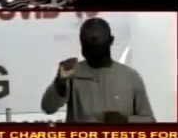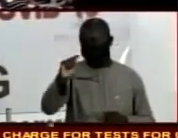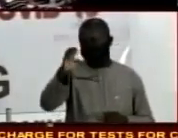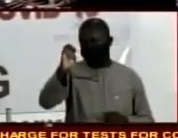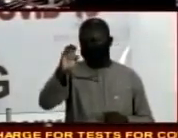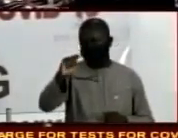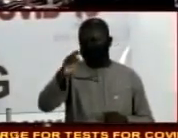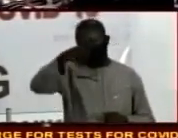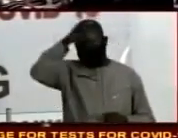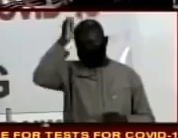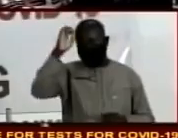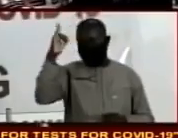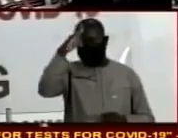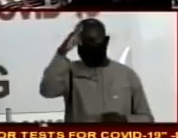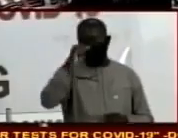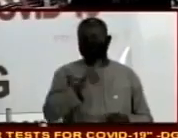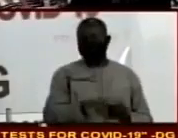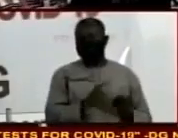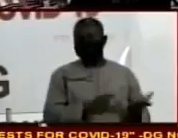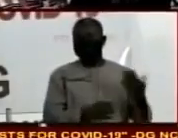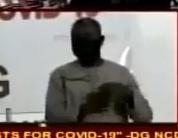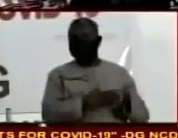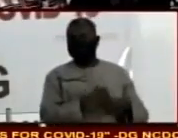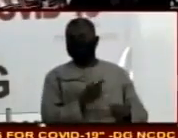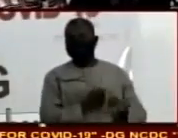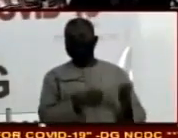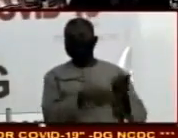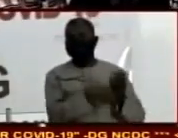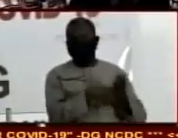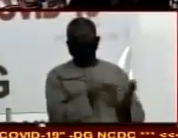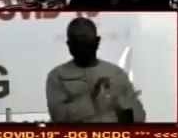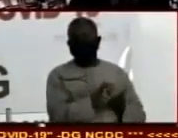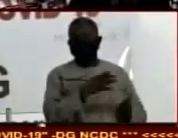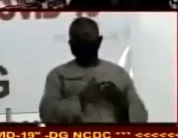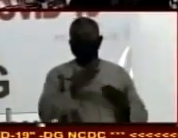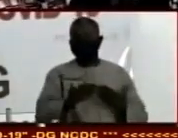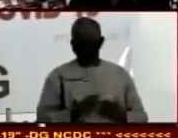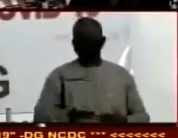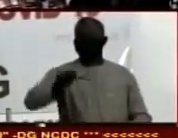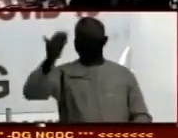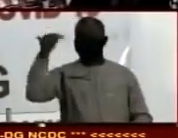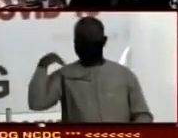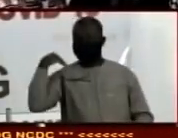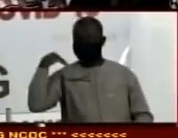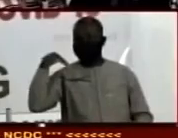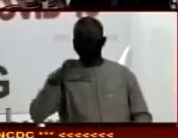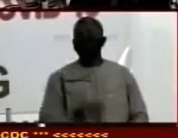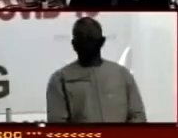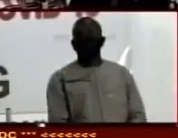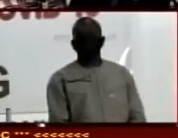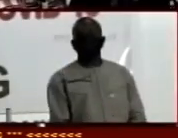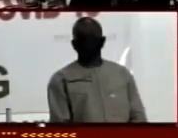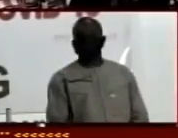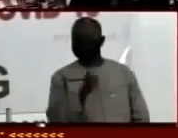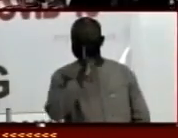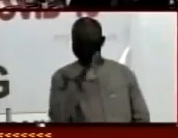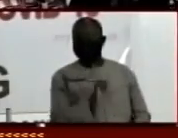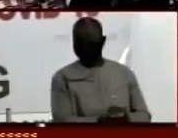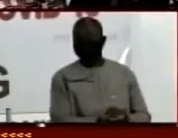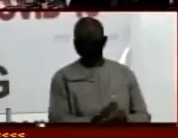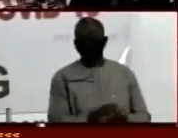back and carry them on the basis of the tickets that they already have. Well, the reality is that there's